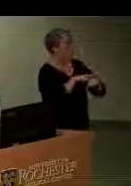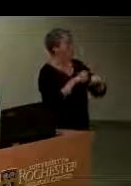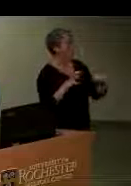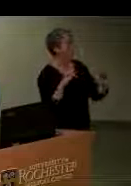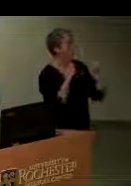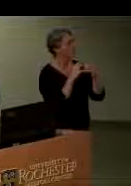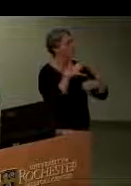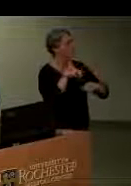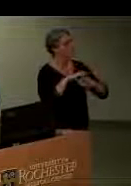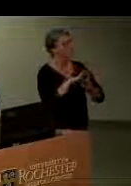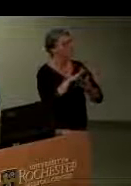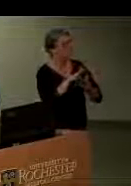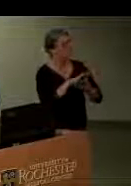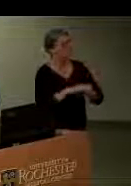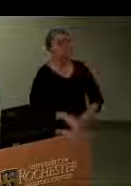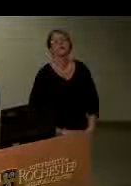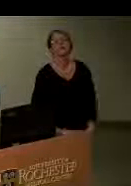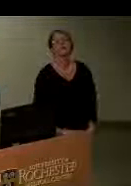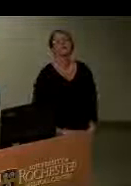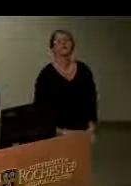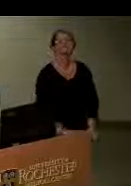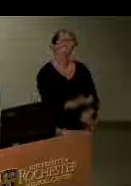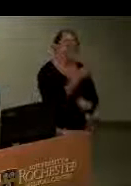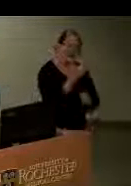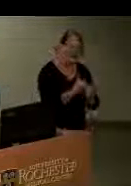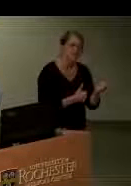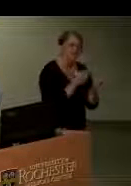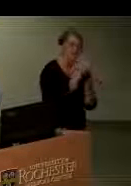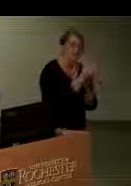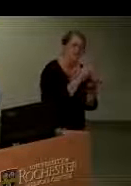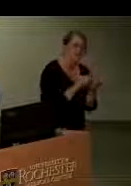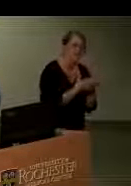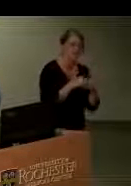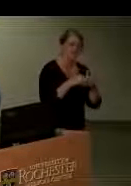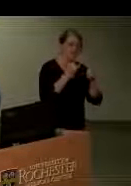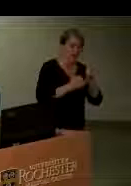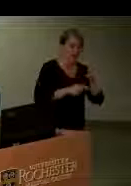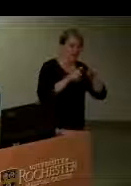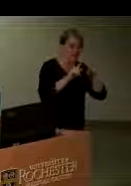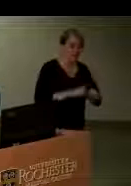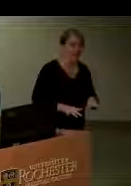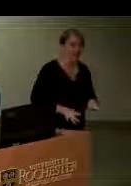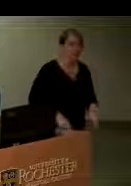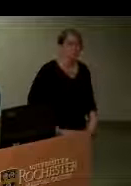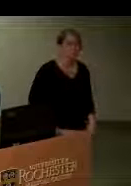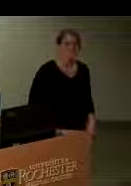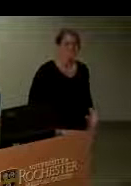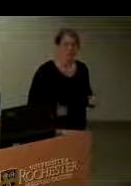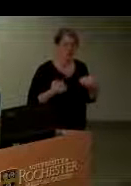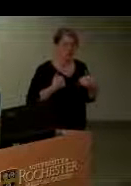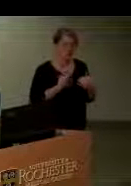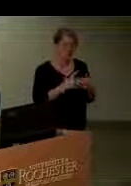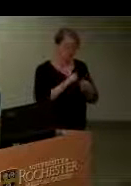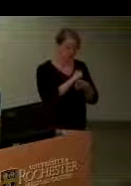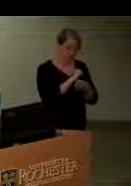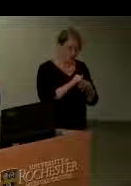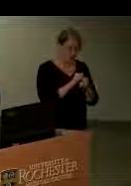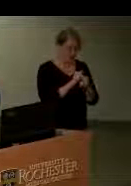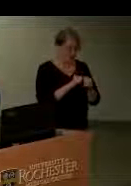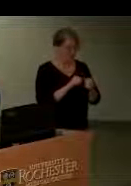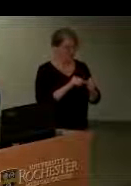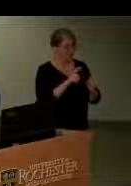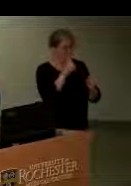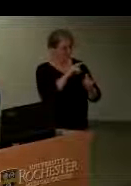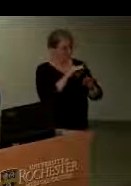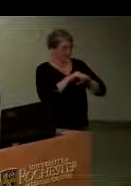the school. But every course, in the final exam of the course, there's an exercise with a simulator where they